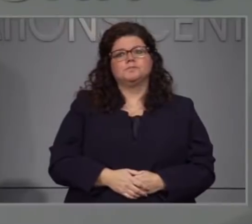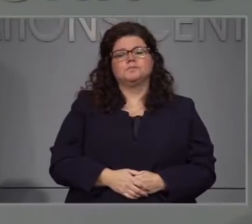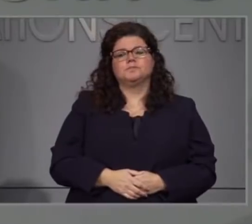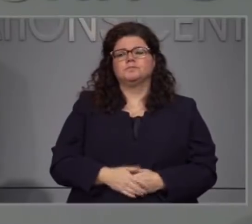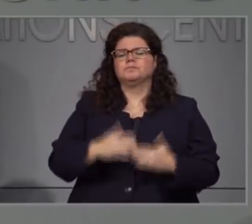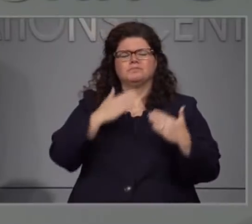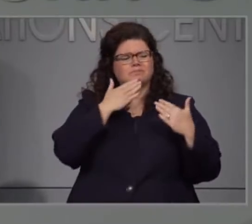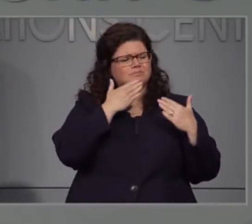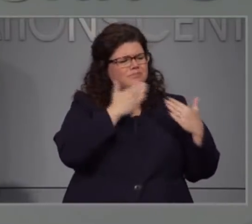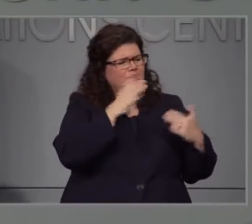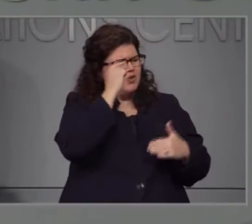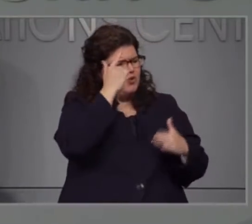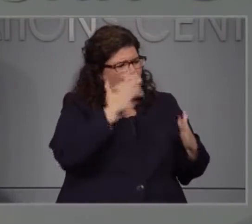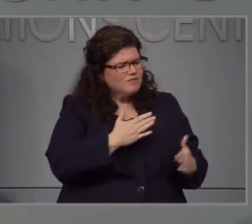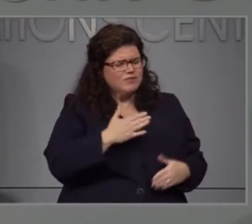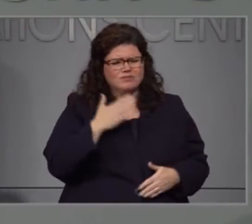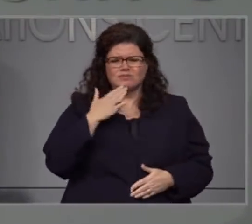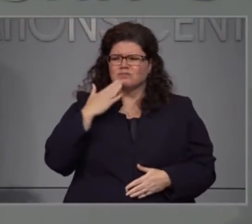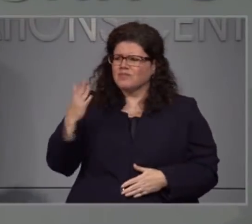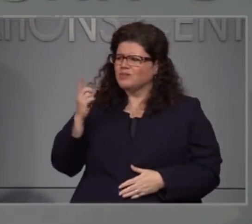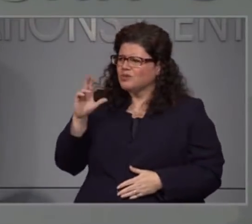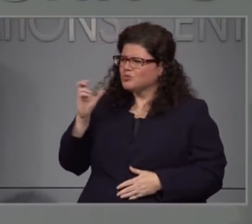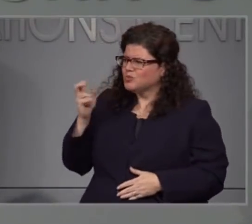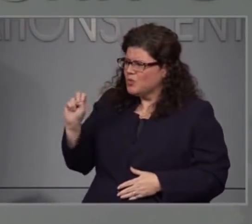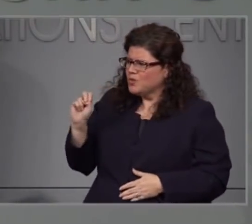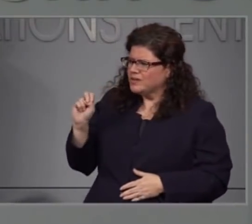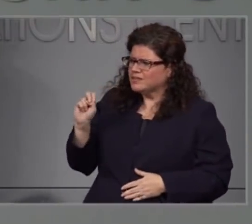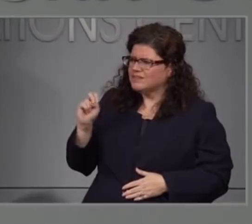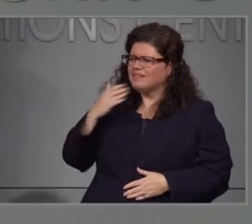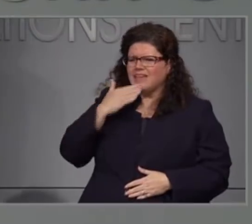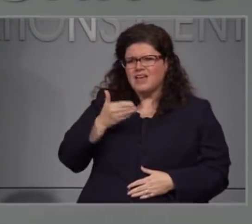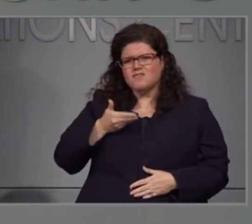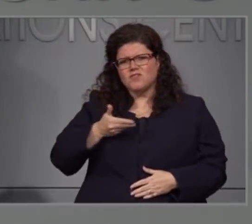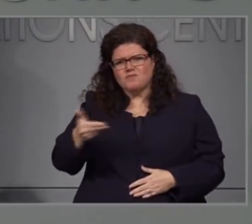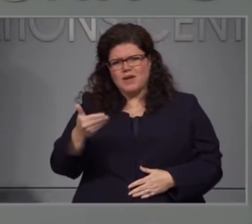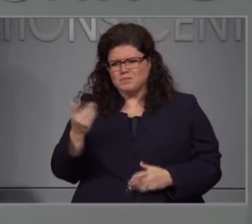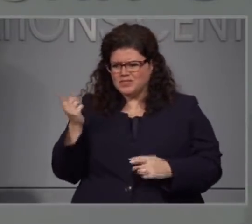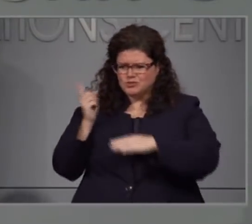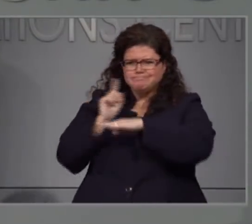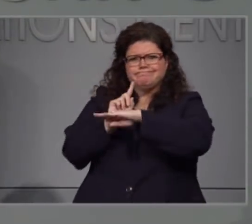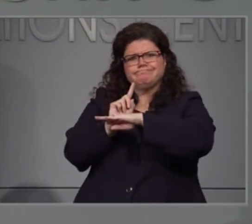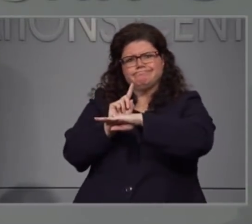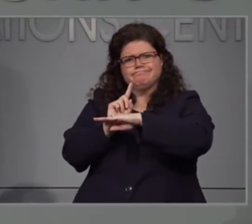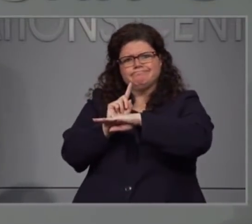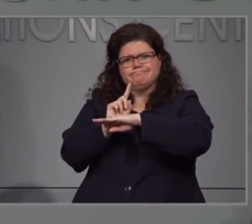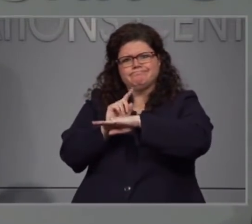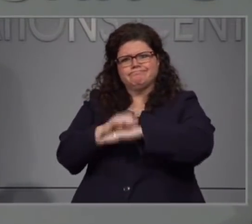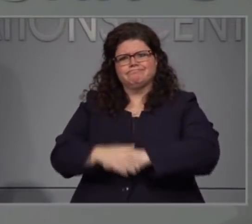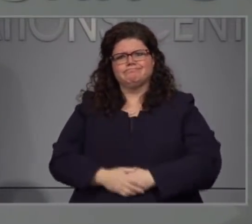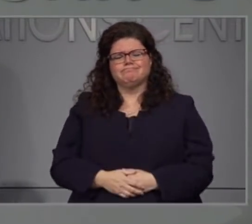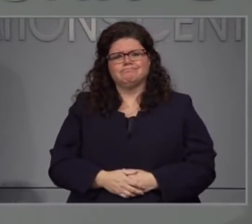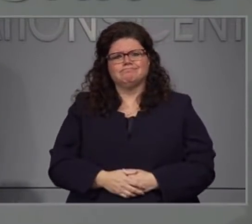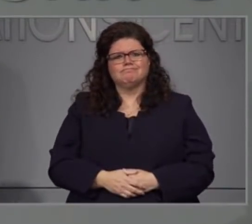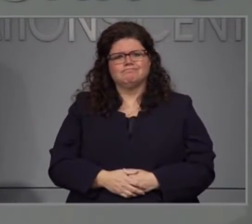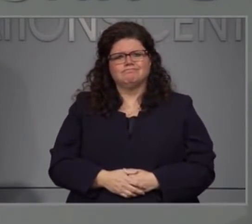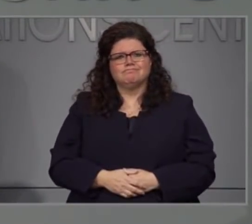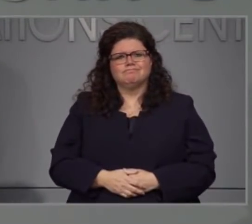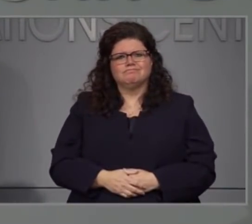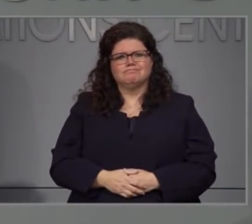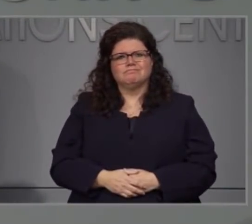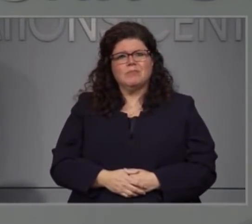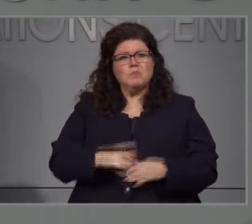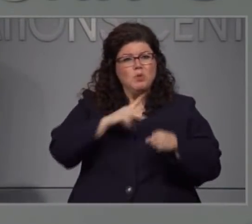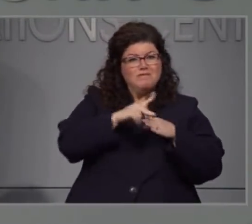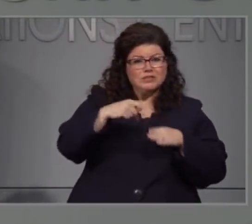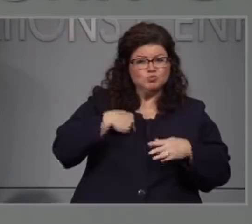Thank you, Governor Cooper and Secretary Cohen, for the opportunity to be here and to represent the most trusted profession in the United